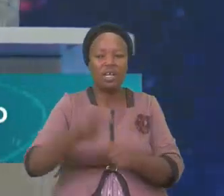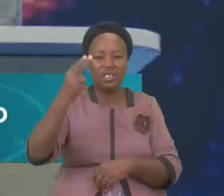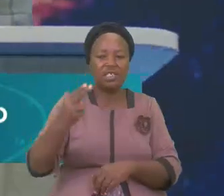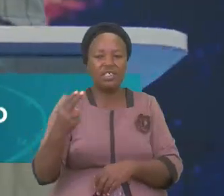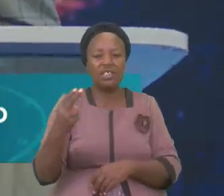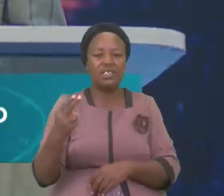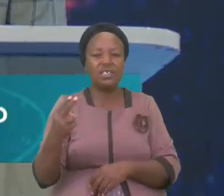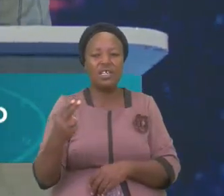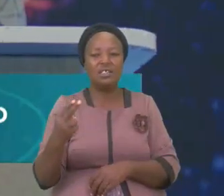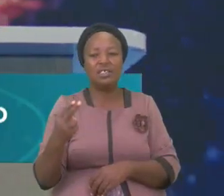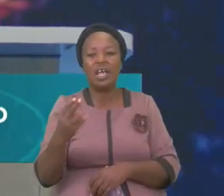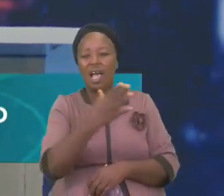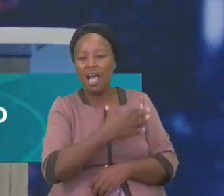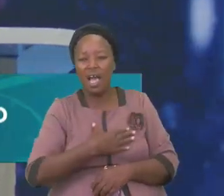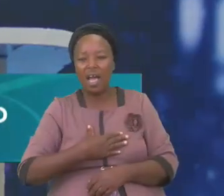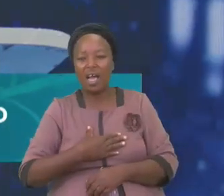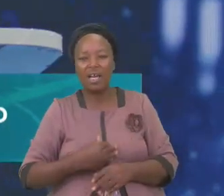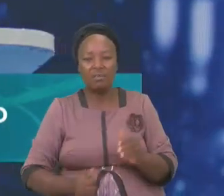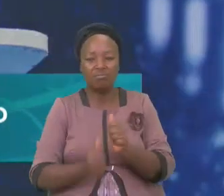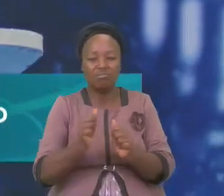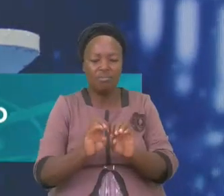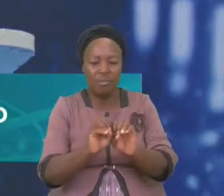and the brightest life.